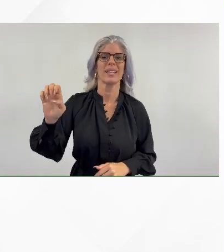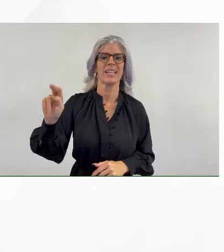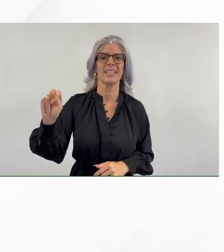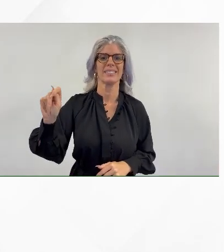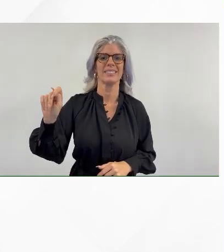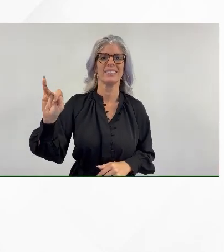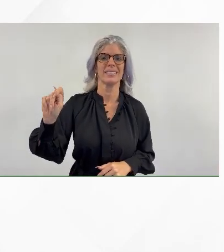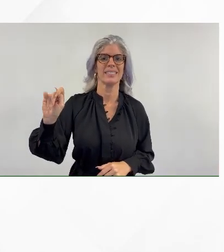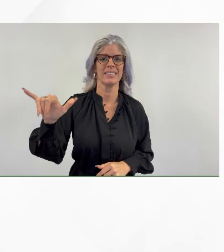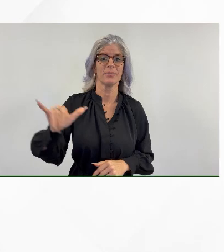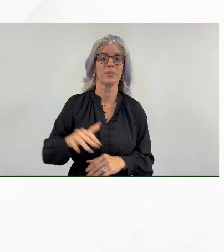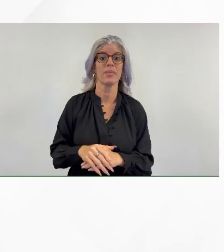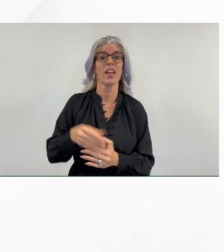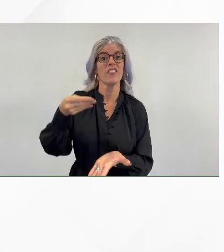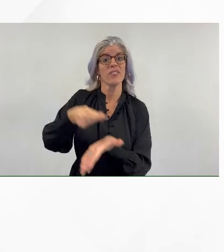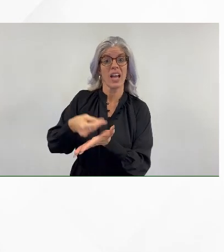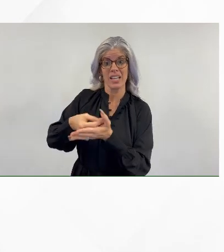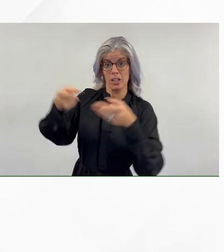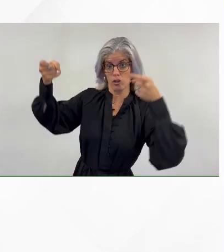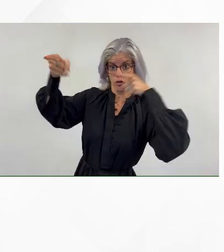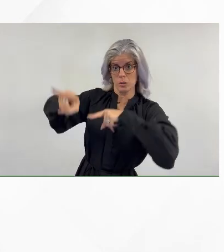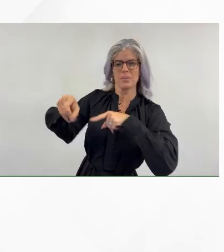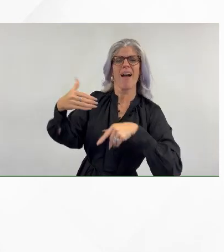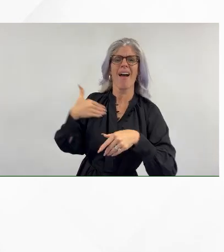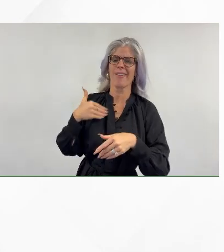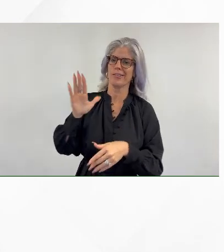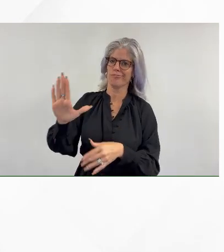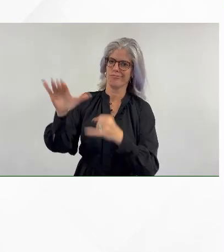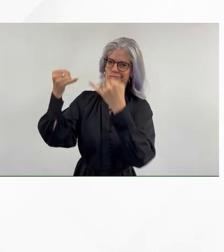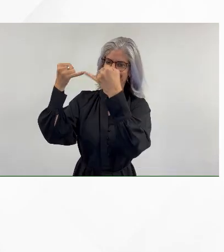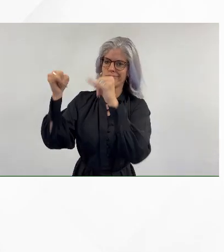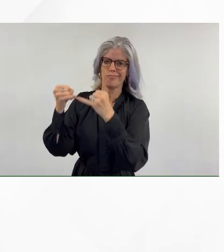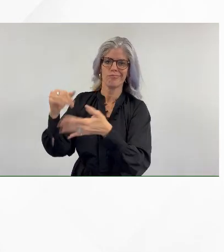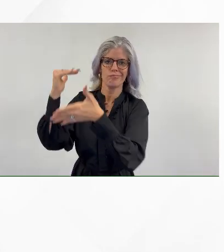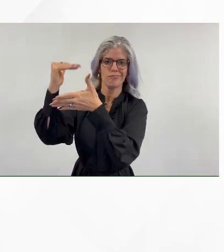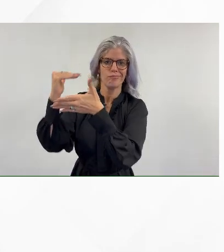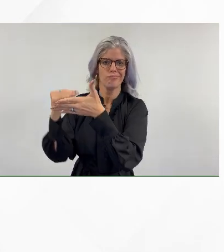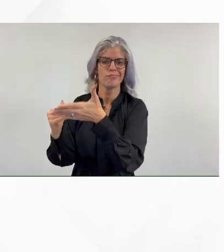applicants will enter into a funding agreement with the state during the project development phase.